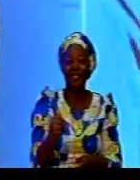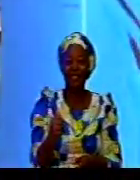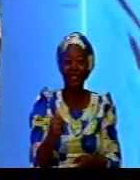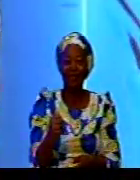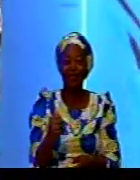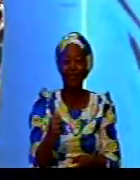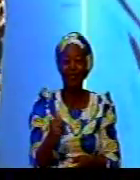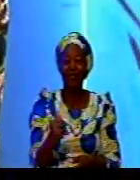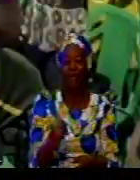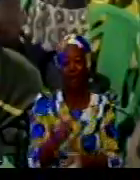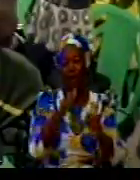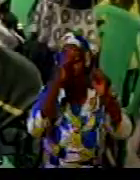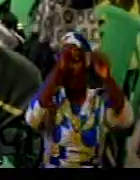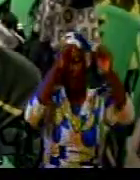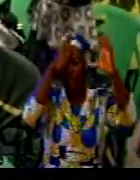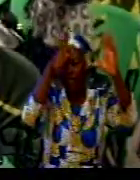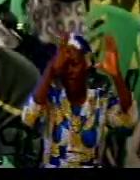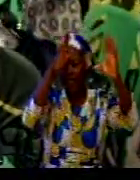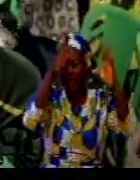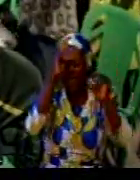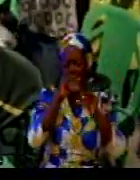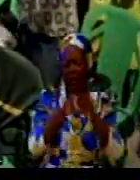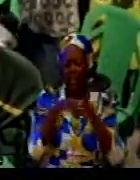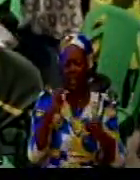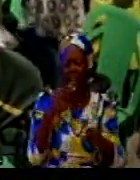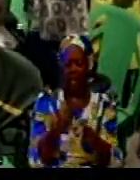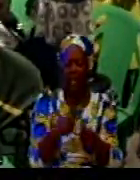tonight in Jesus' name.